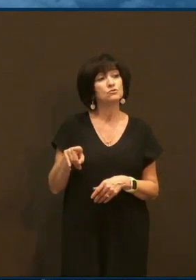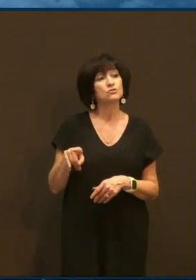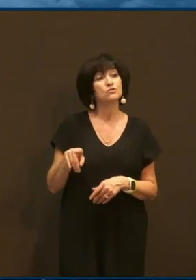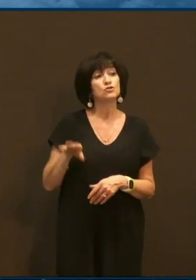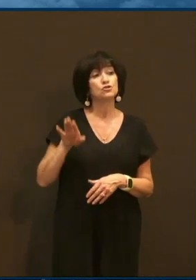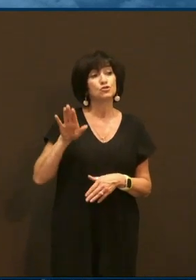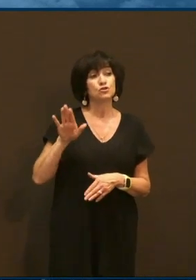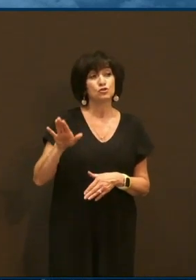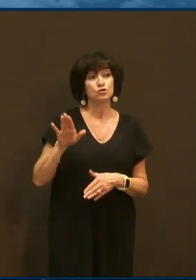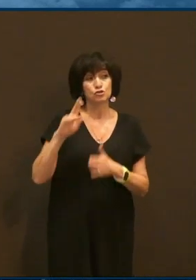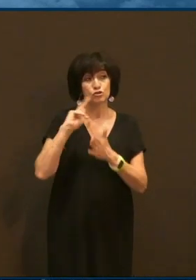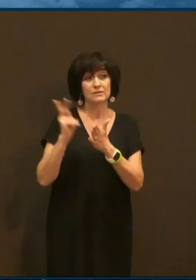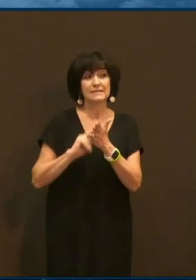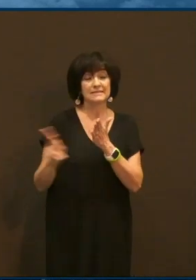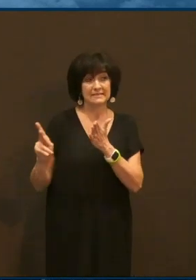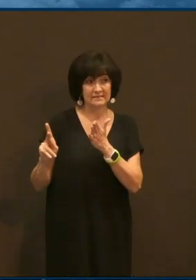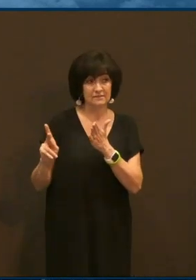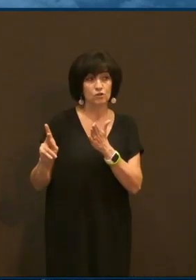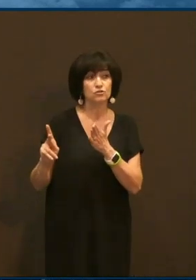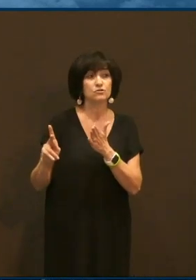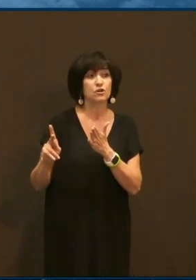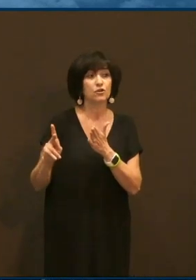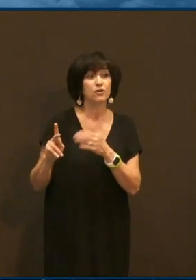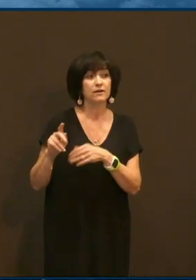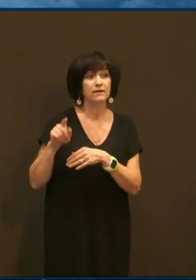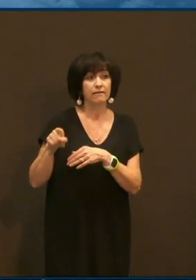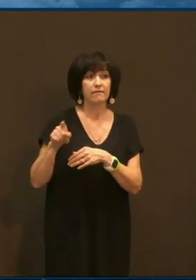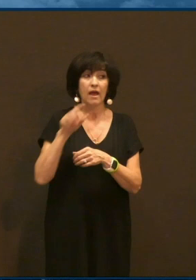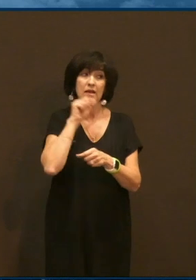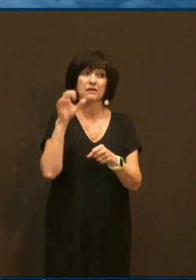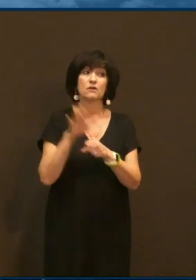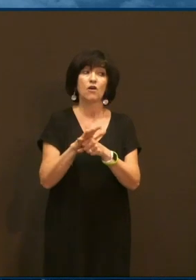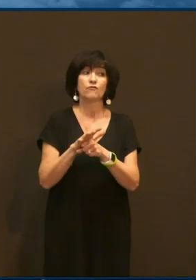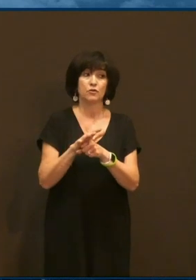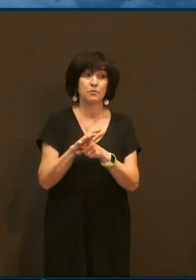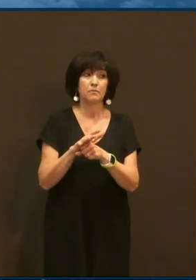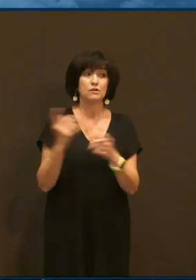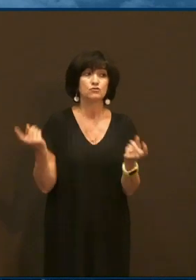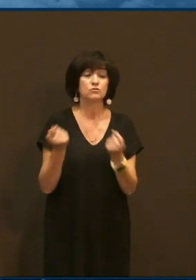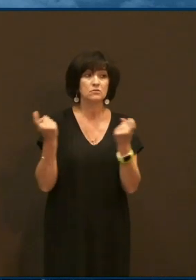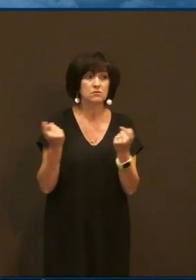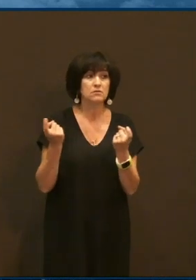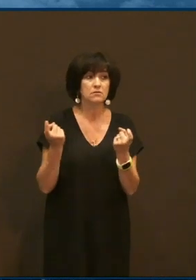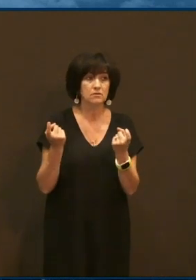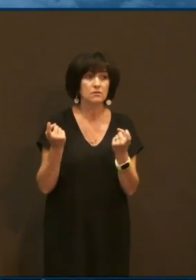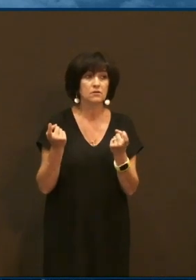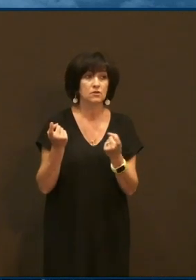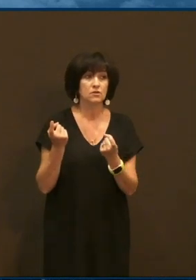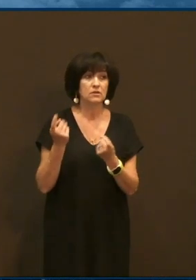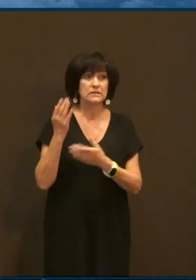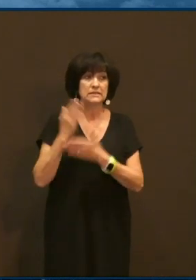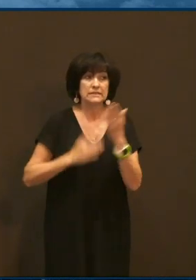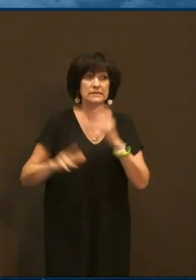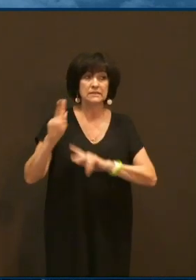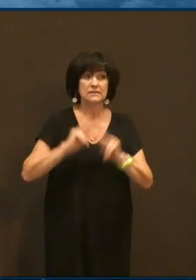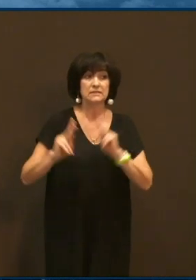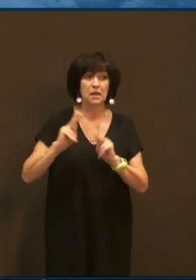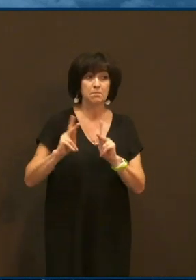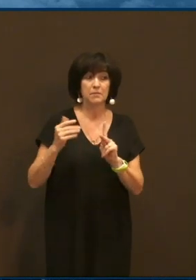McGarrick, is having her confirmation hearing. I know that there are some in the minority party here that have some questions